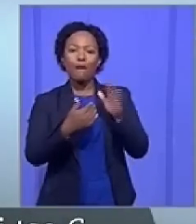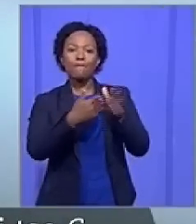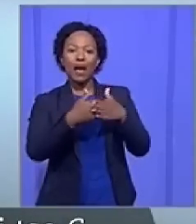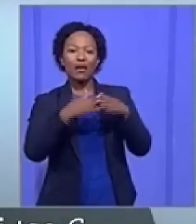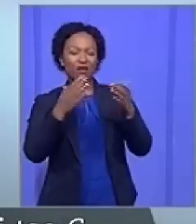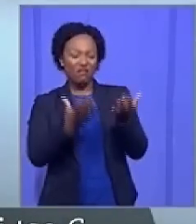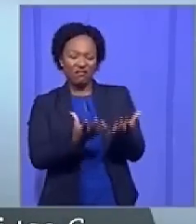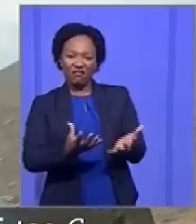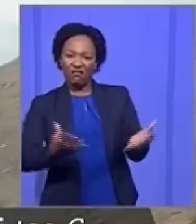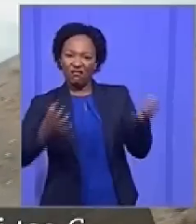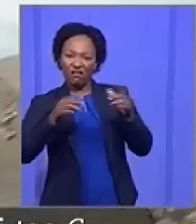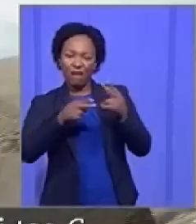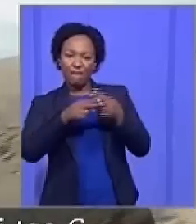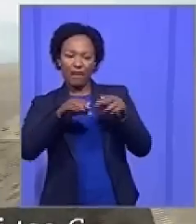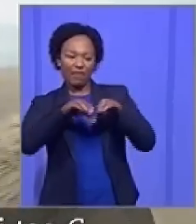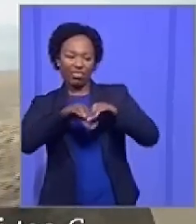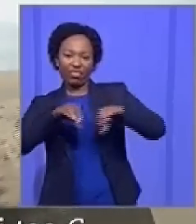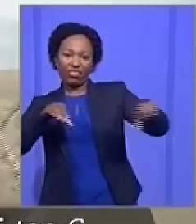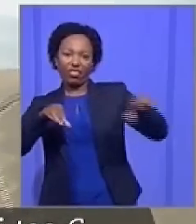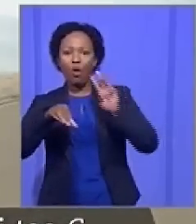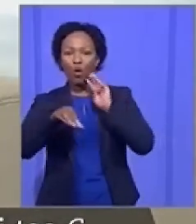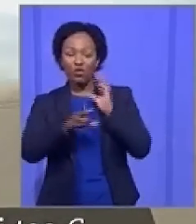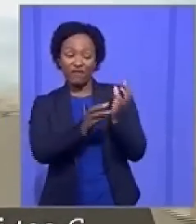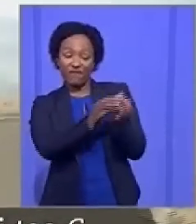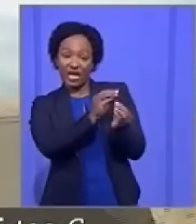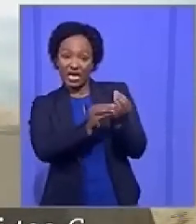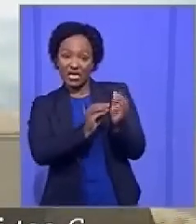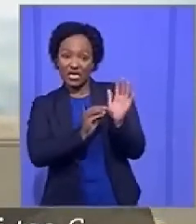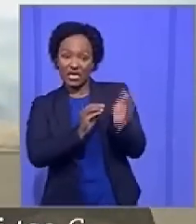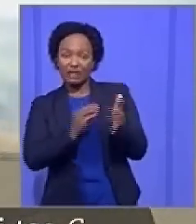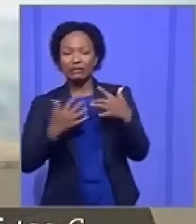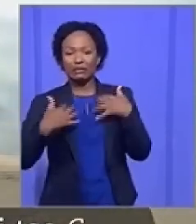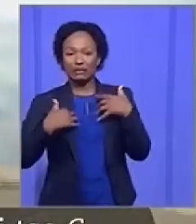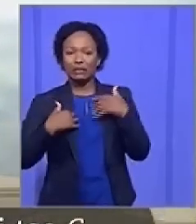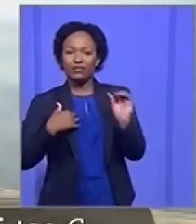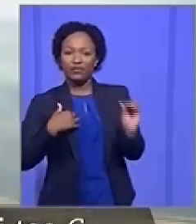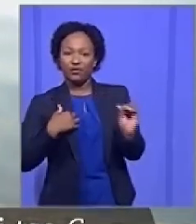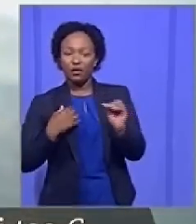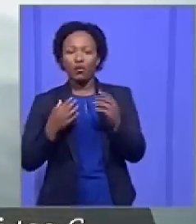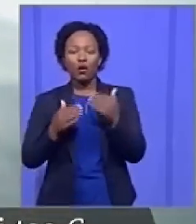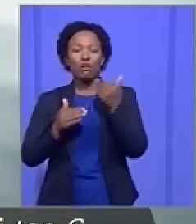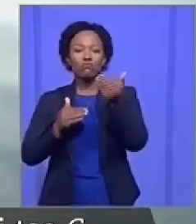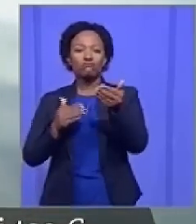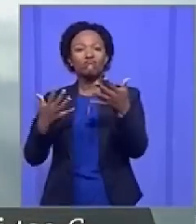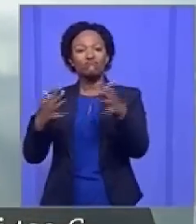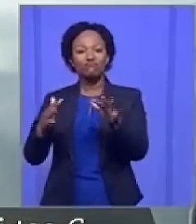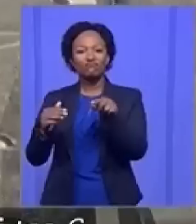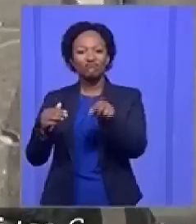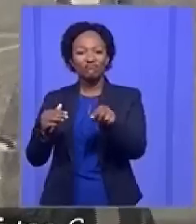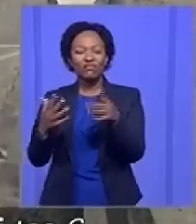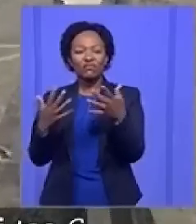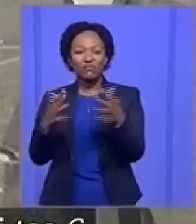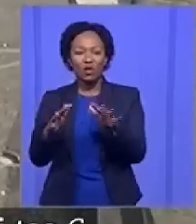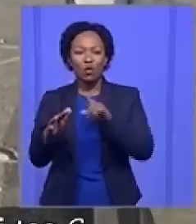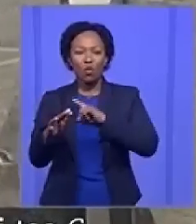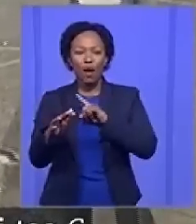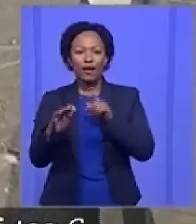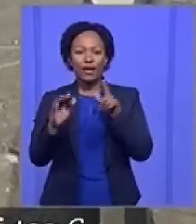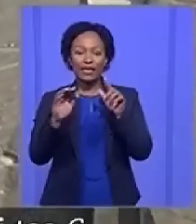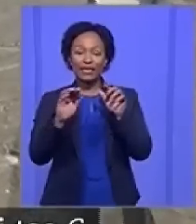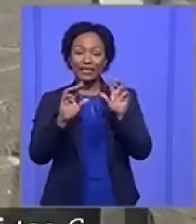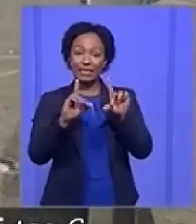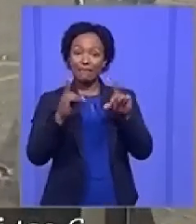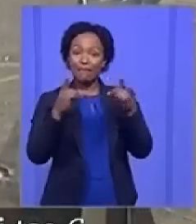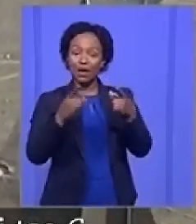metsi a dihlabeng Lesotho morerong wa ditokiso. Sena se tla ka mora ho phatlalatsa hore ho entswe lefapha